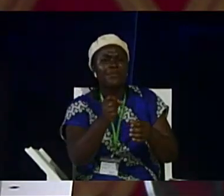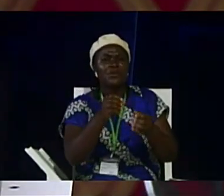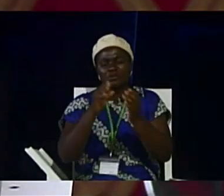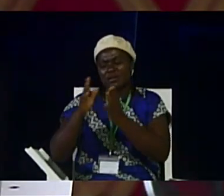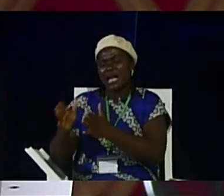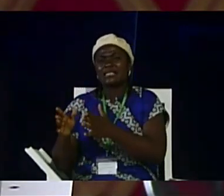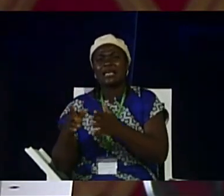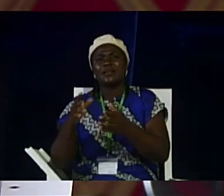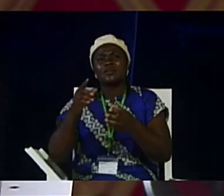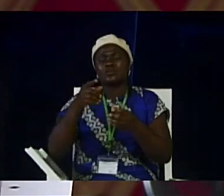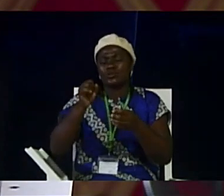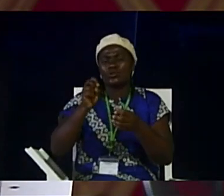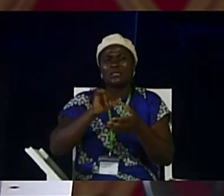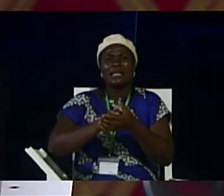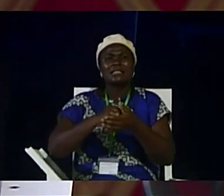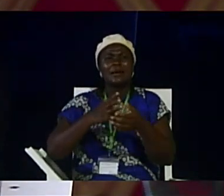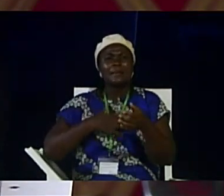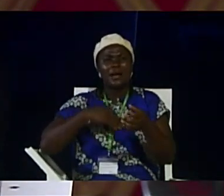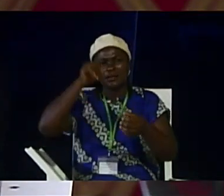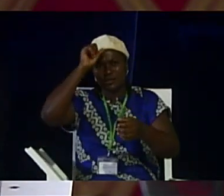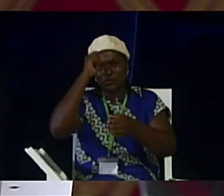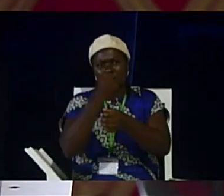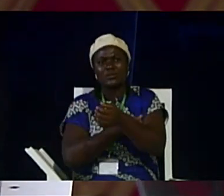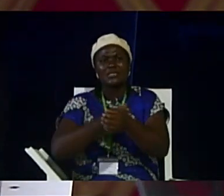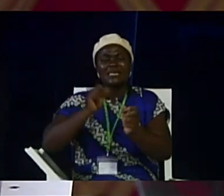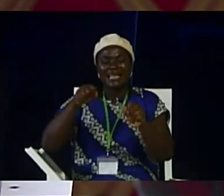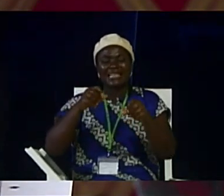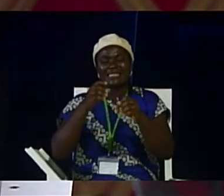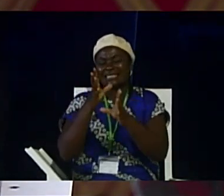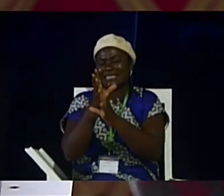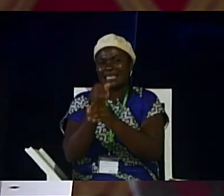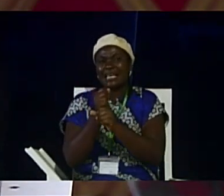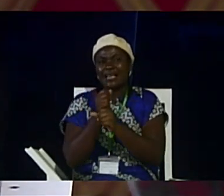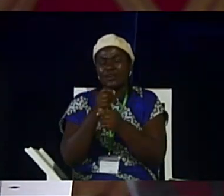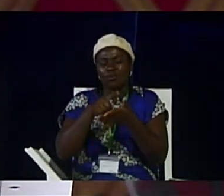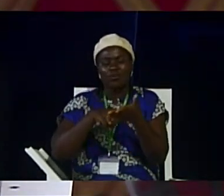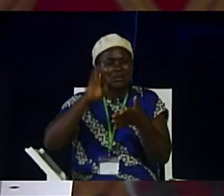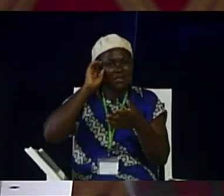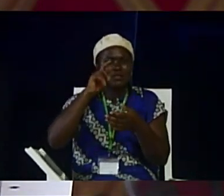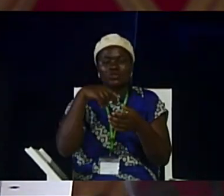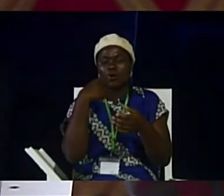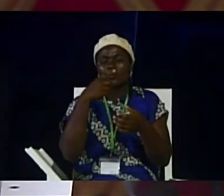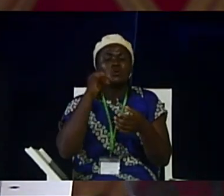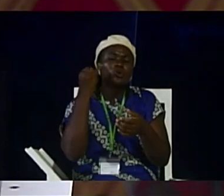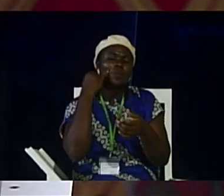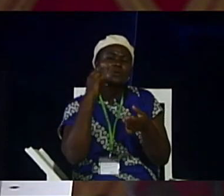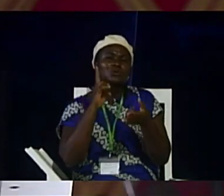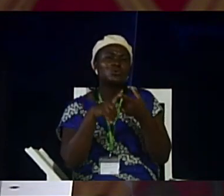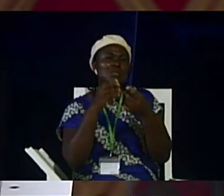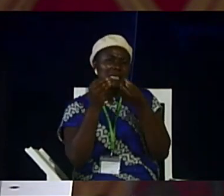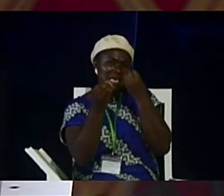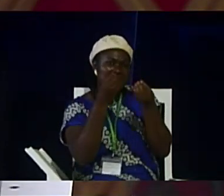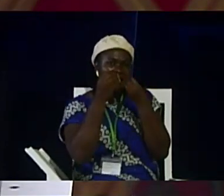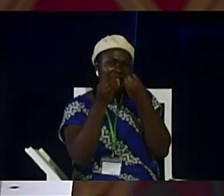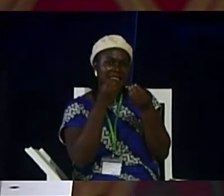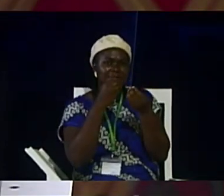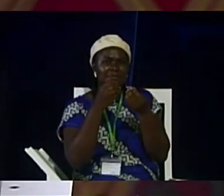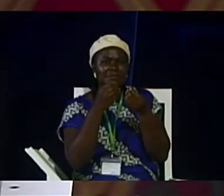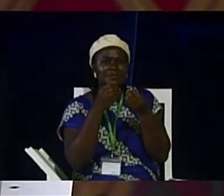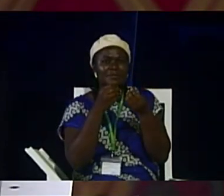son could still get what was supposed to be his and he would not miss it because he could